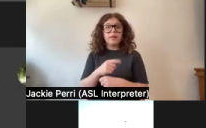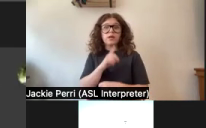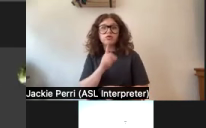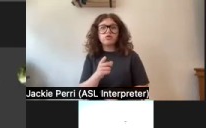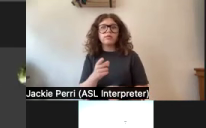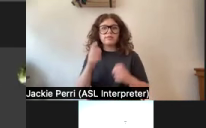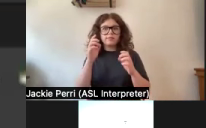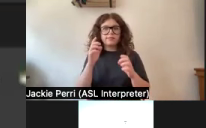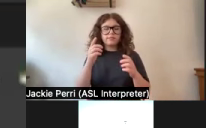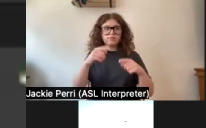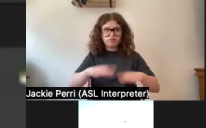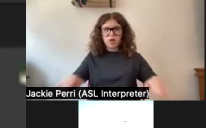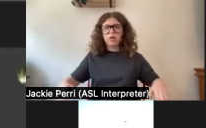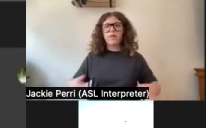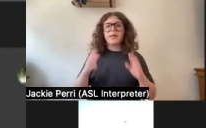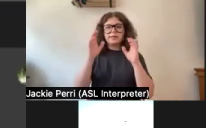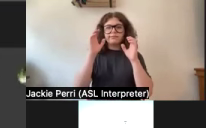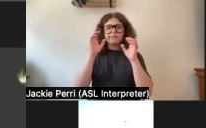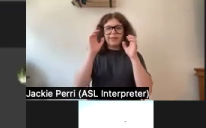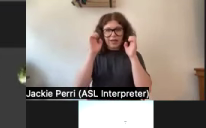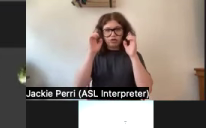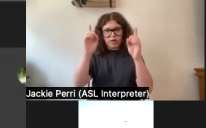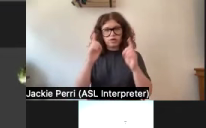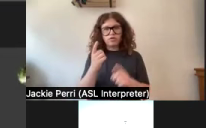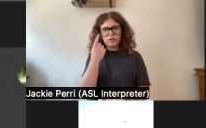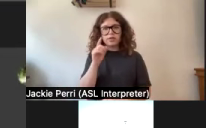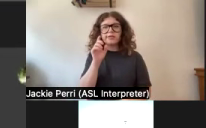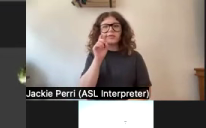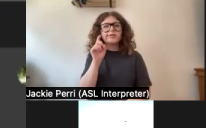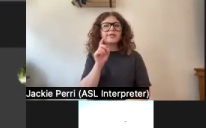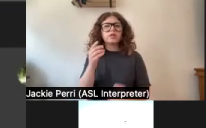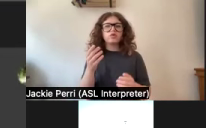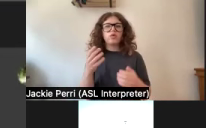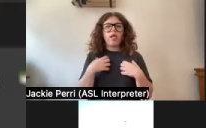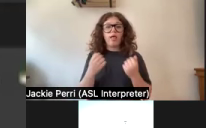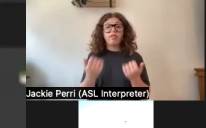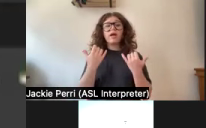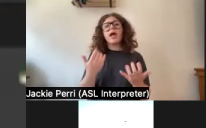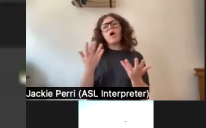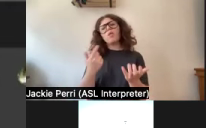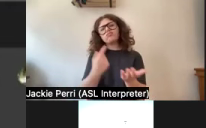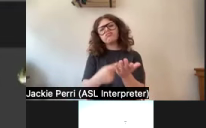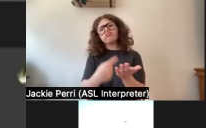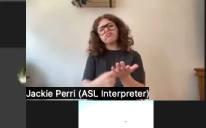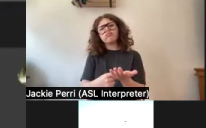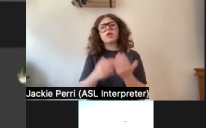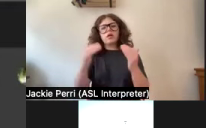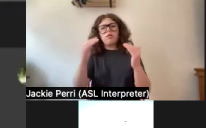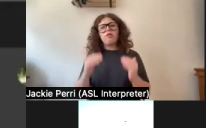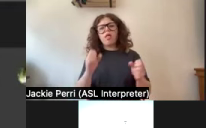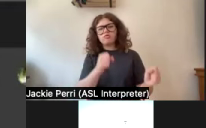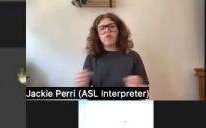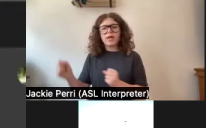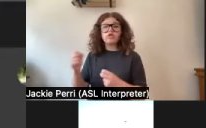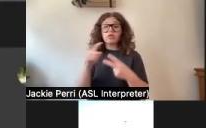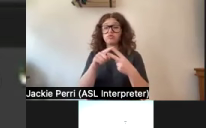So I want to move to our strategies now for the campaign and what we've been doing. So there's been 2 critical strategies.